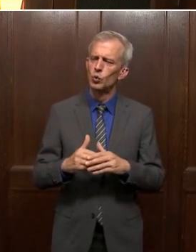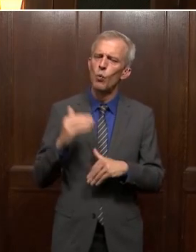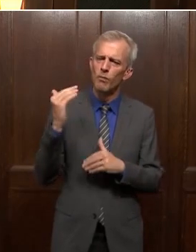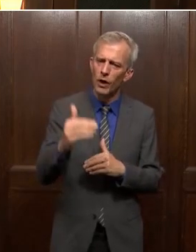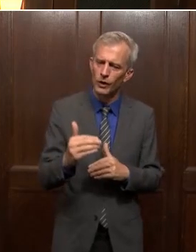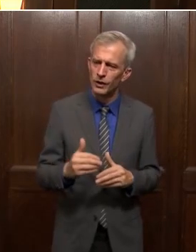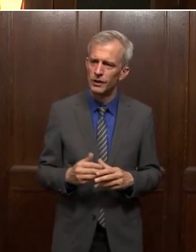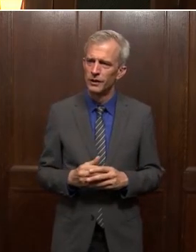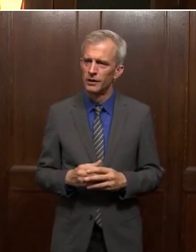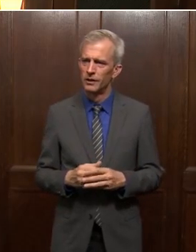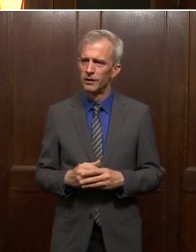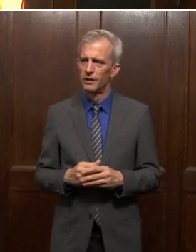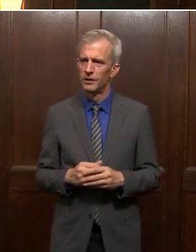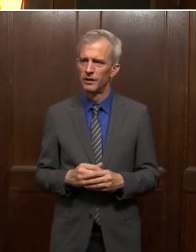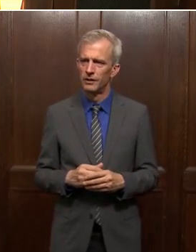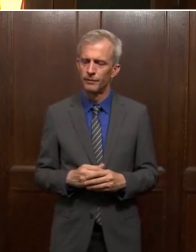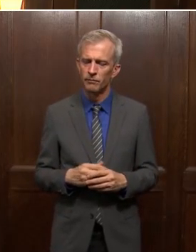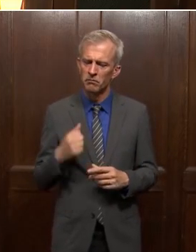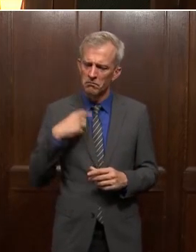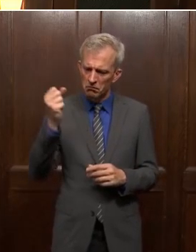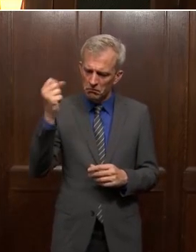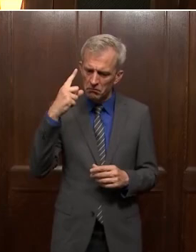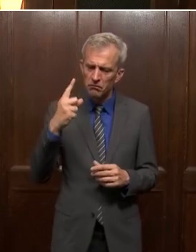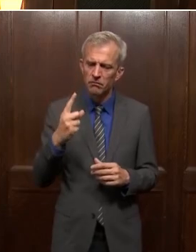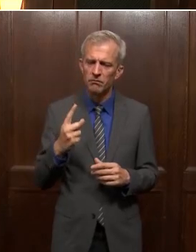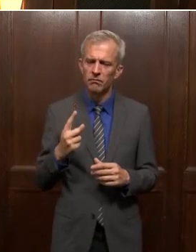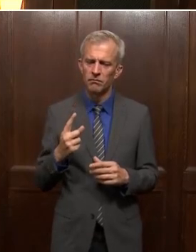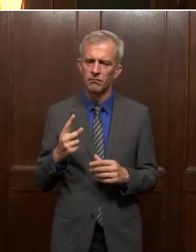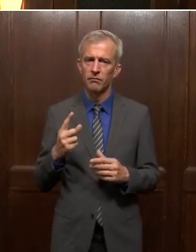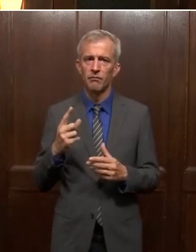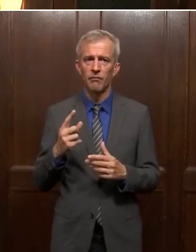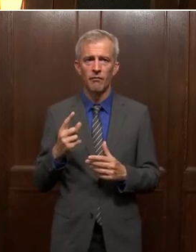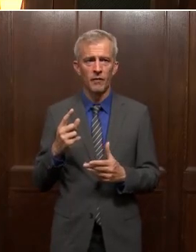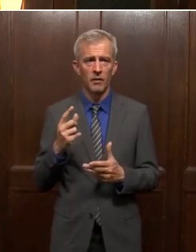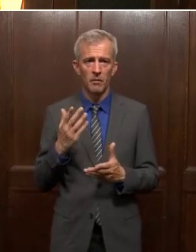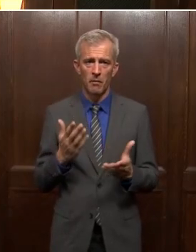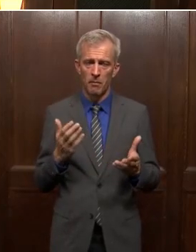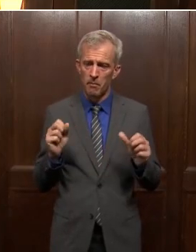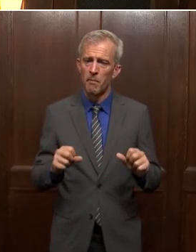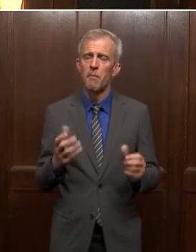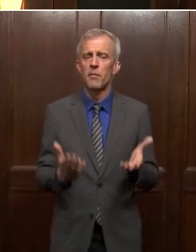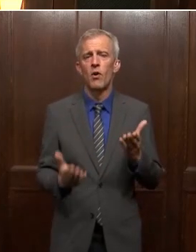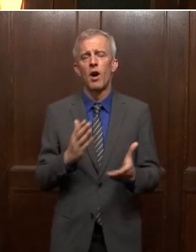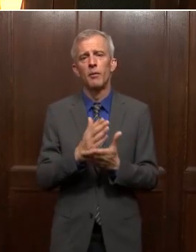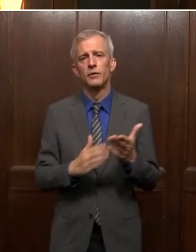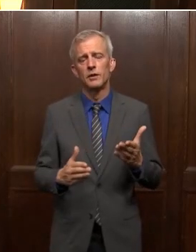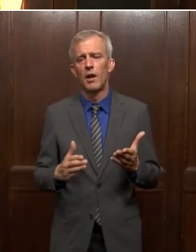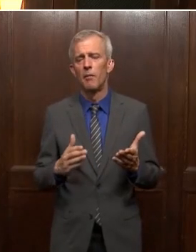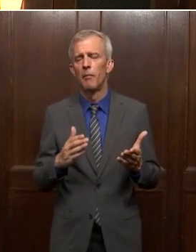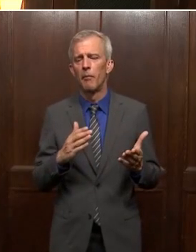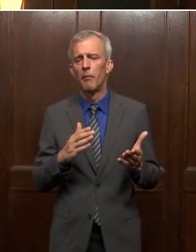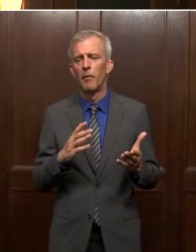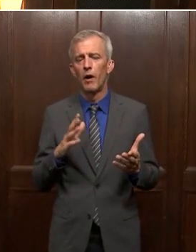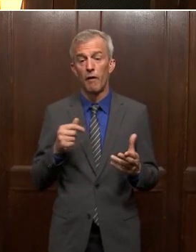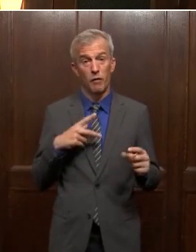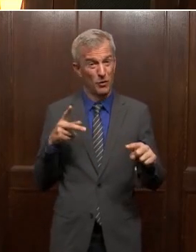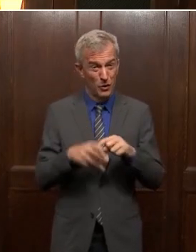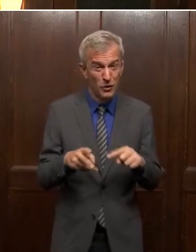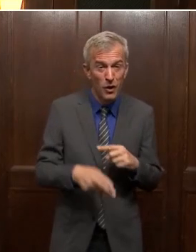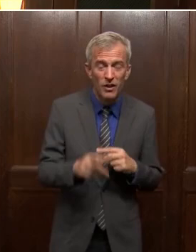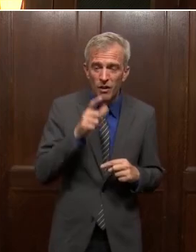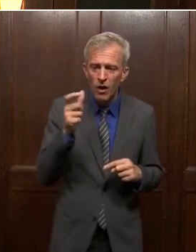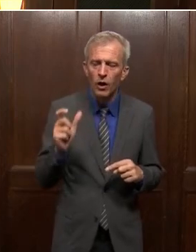taking some of these measures are not necessary, but in the sense that